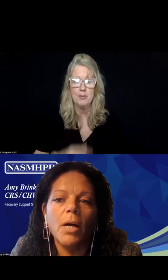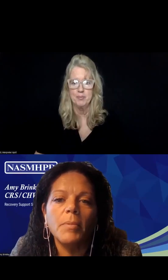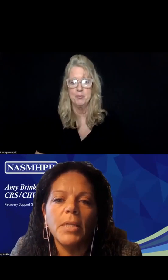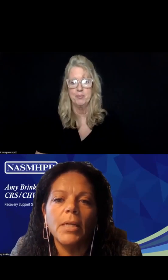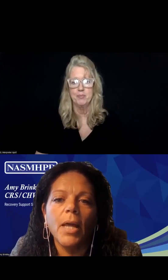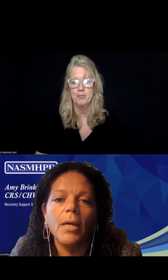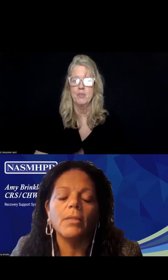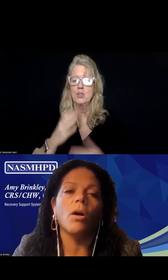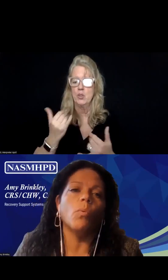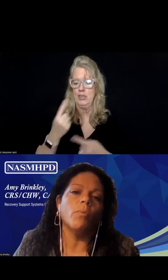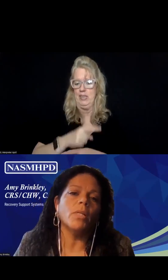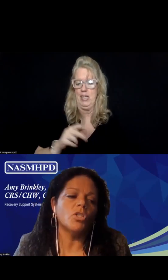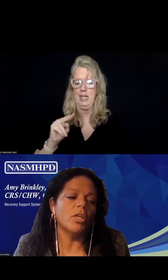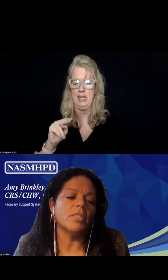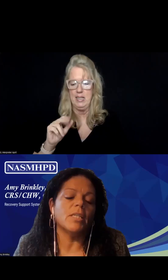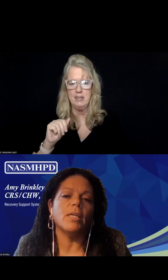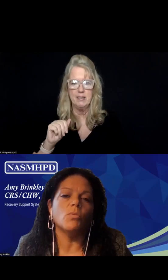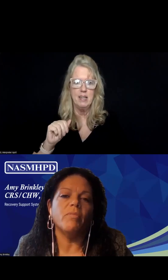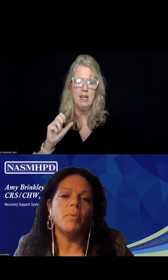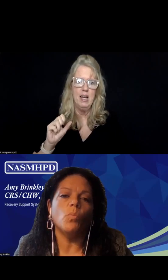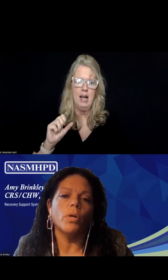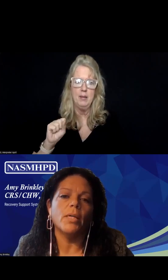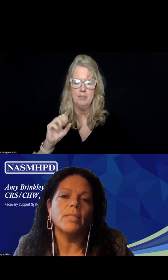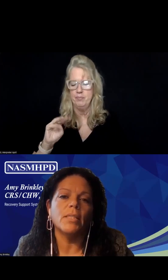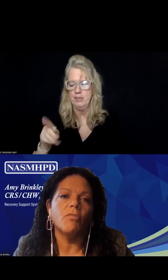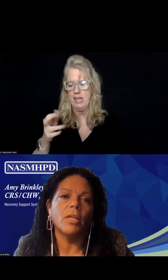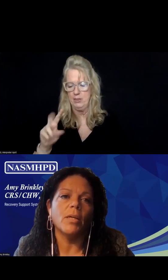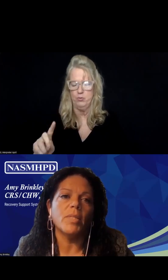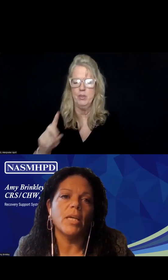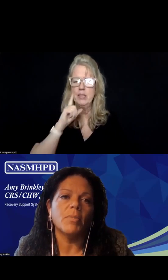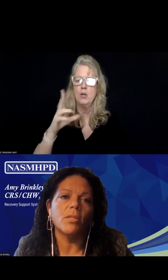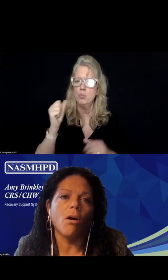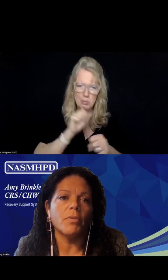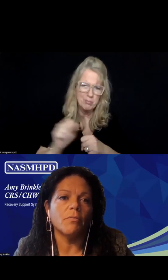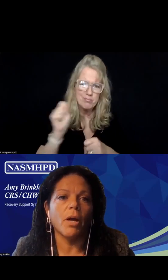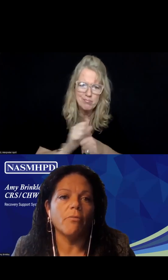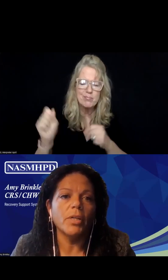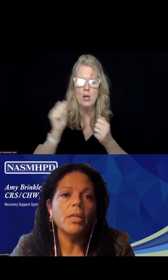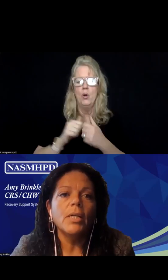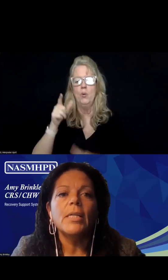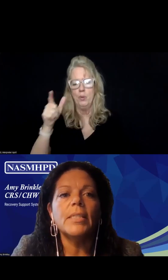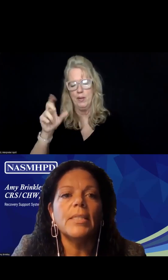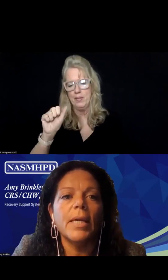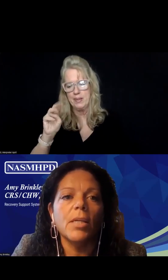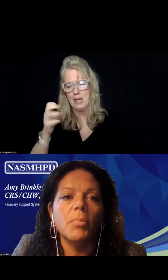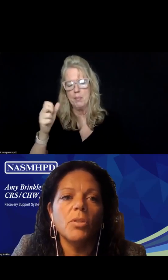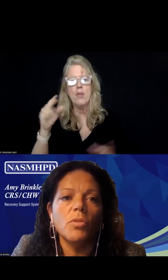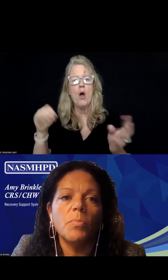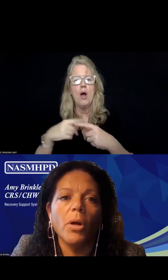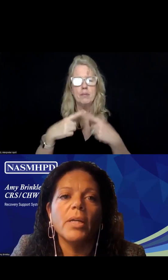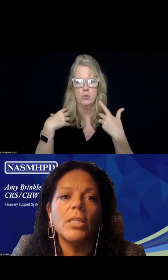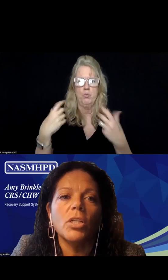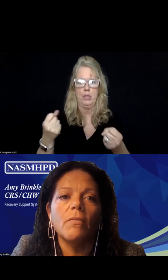today's Nashville update. And what I wanted to share today is we've been working significantly with SAMHSA's Office of Recovery to stand